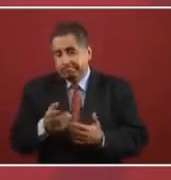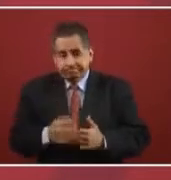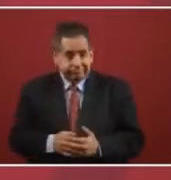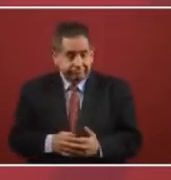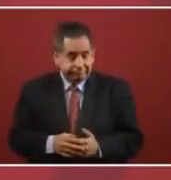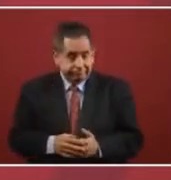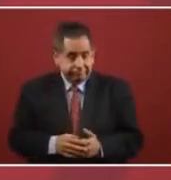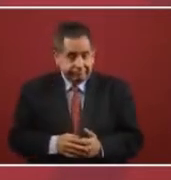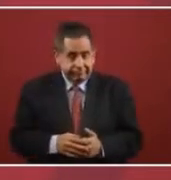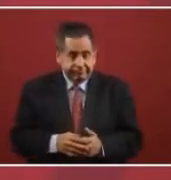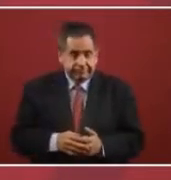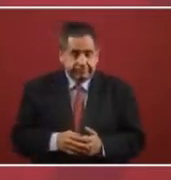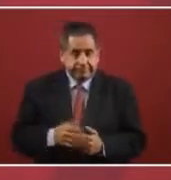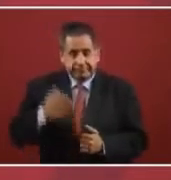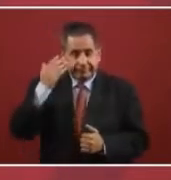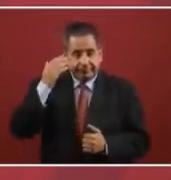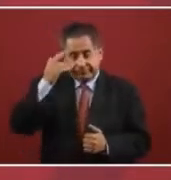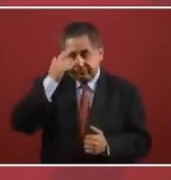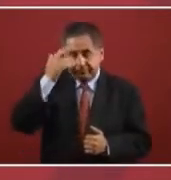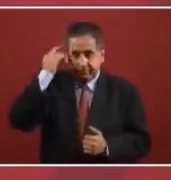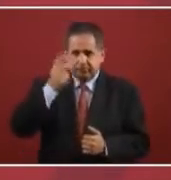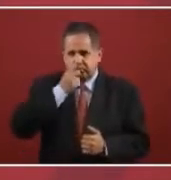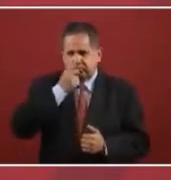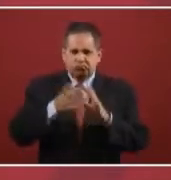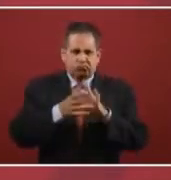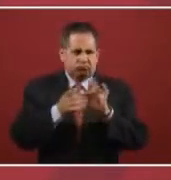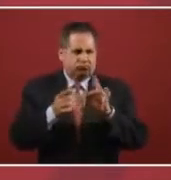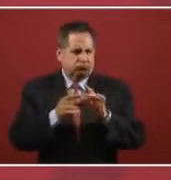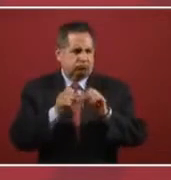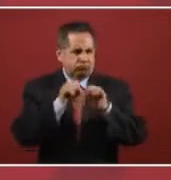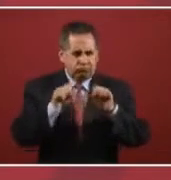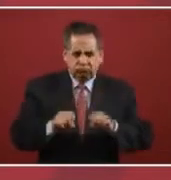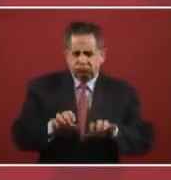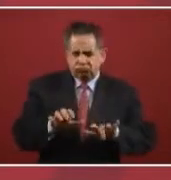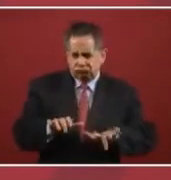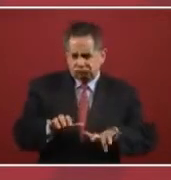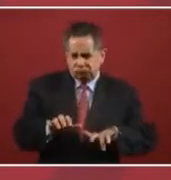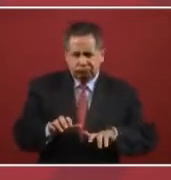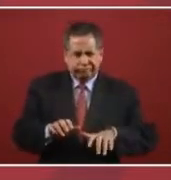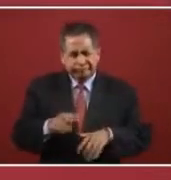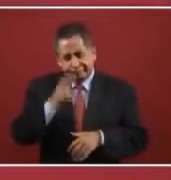education. And imagine how many times they spoke about